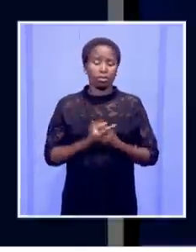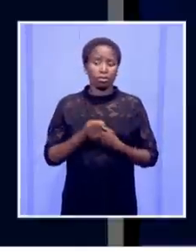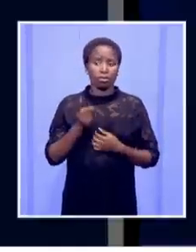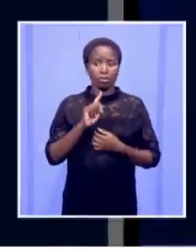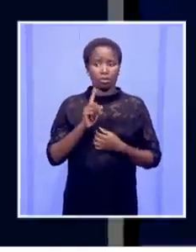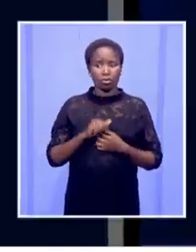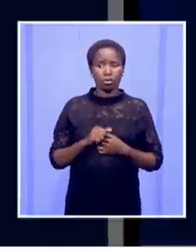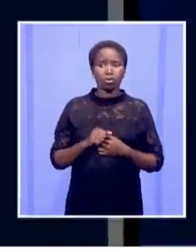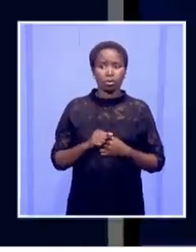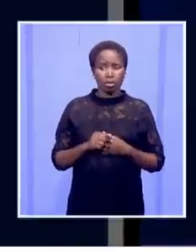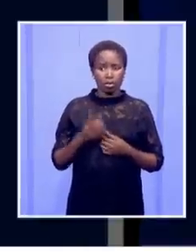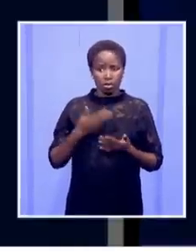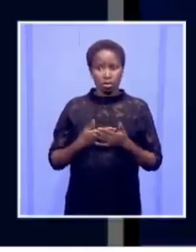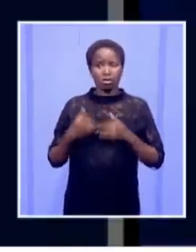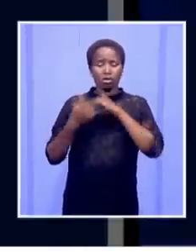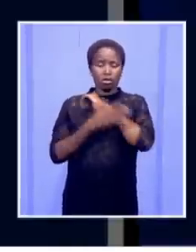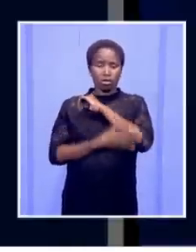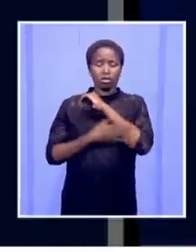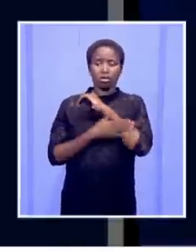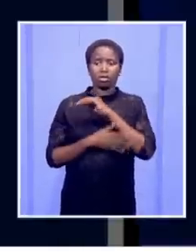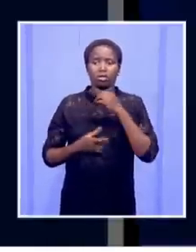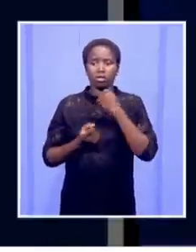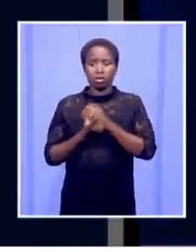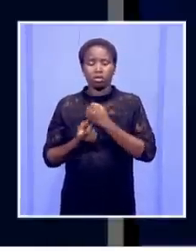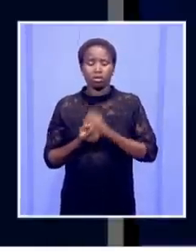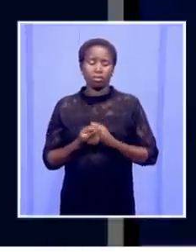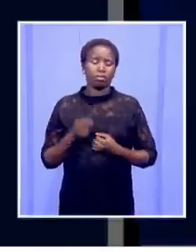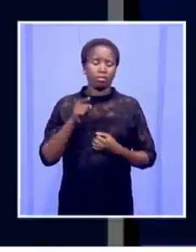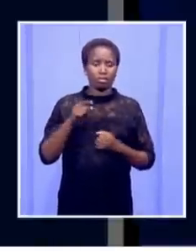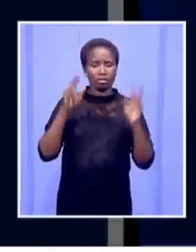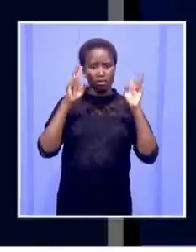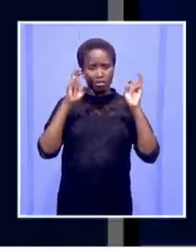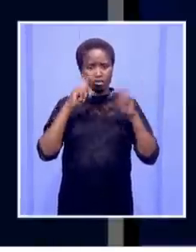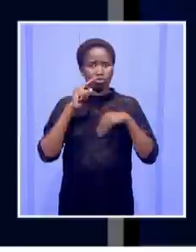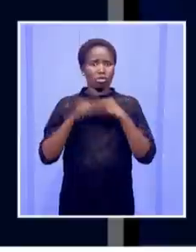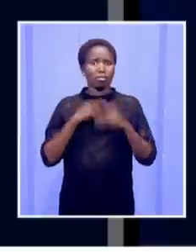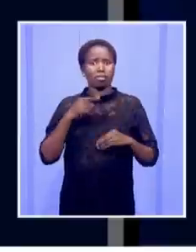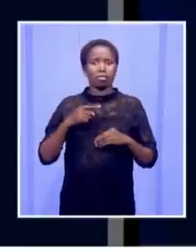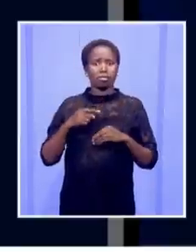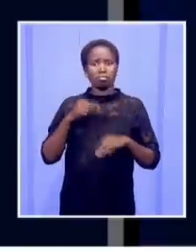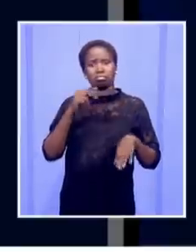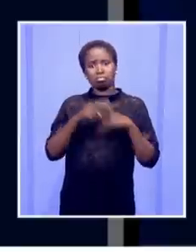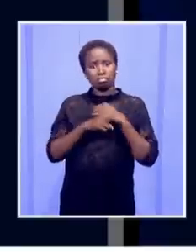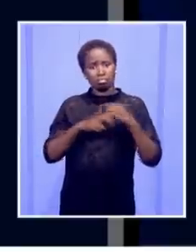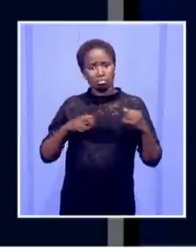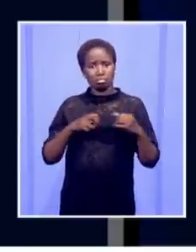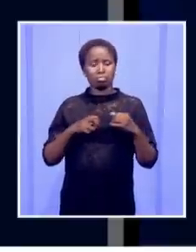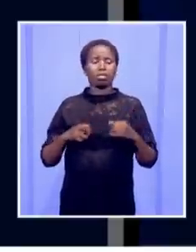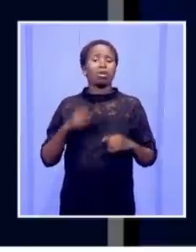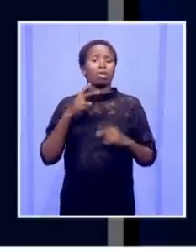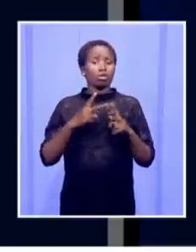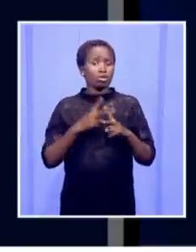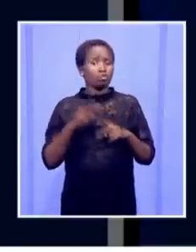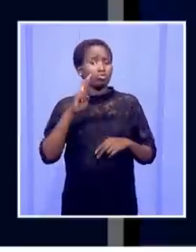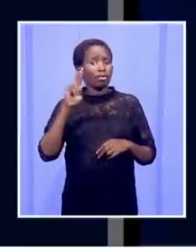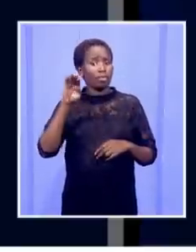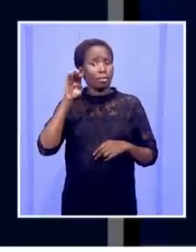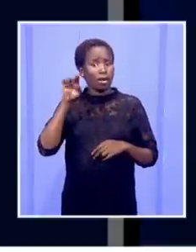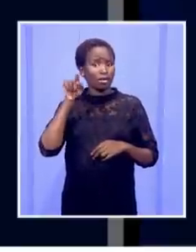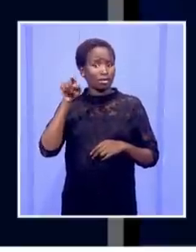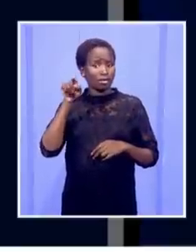currency coming into the country during the period in which there was a robbery on Phala Phala Farm. The response from the Reserve Bank was indicative